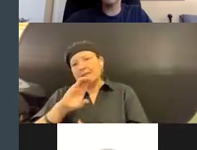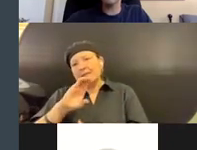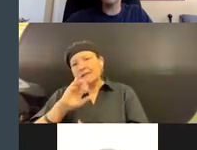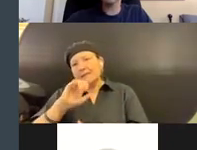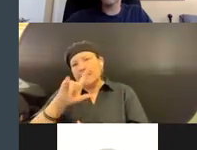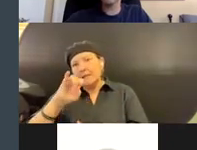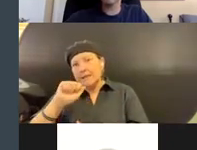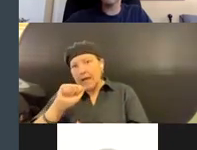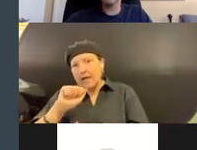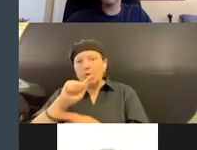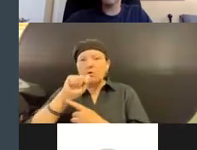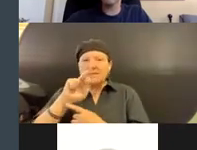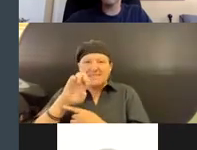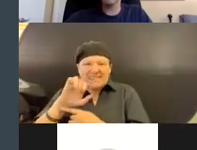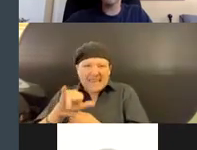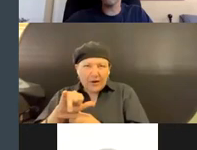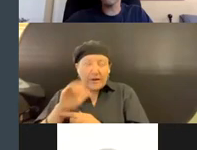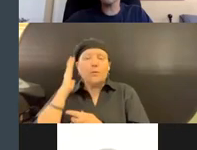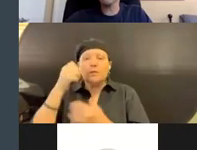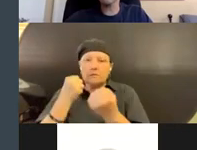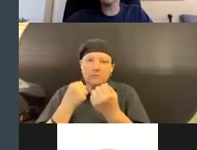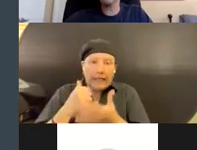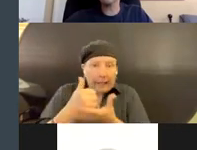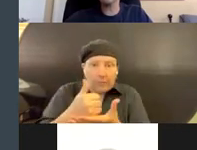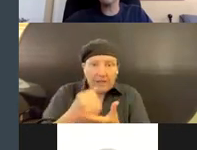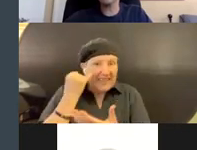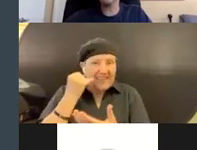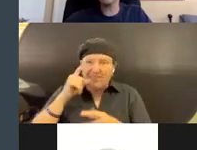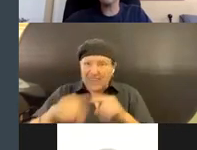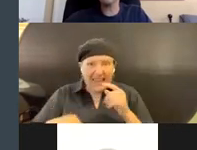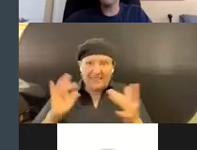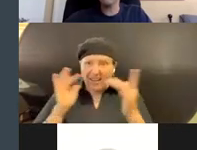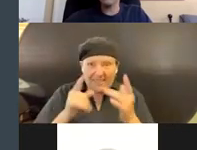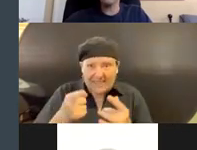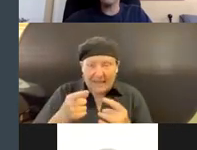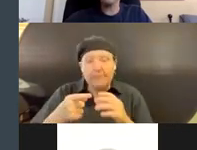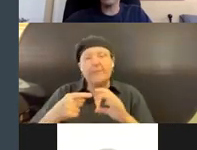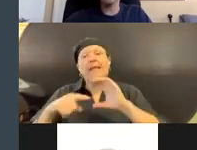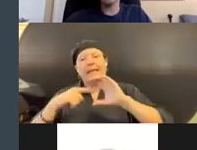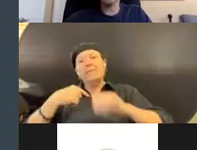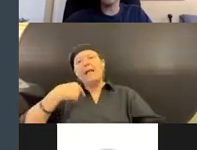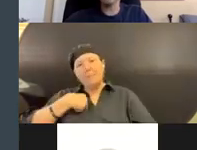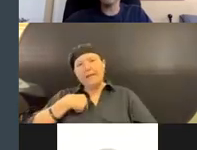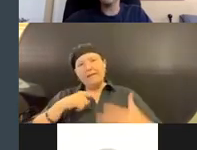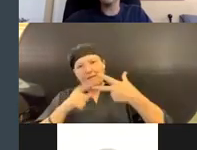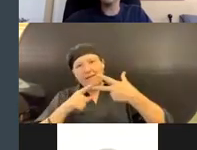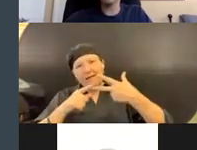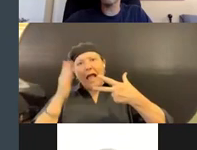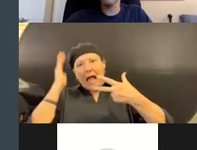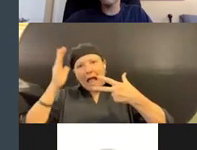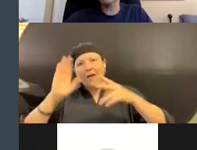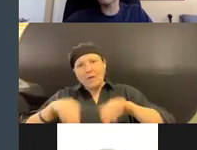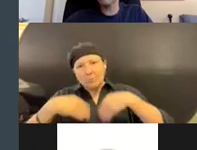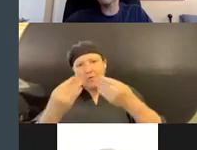campus, they will try to provide you some support. If all else fails, then go ahead and send me an email, and then I will try to provide you some